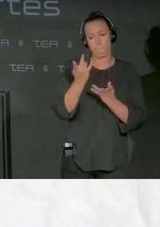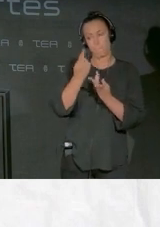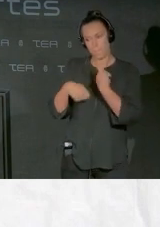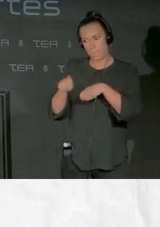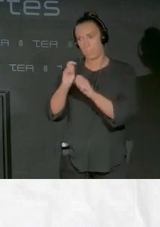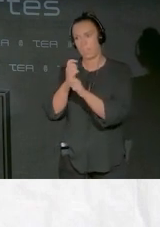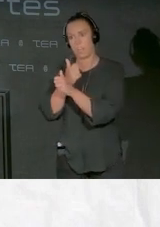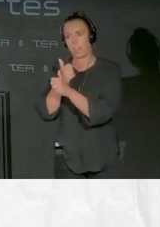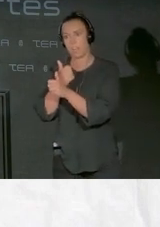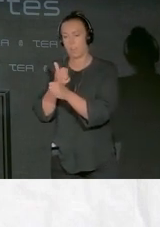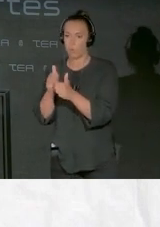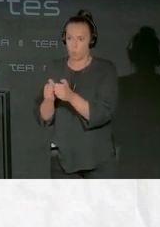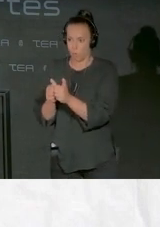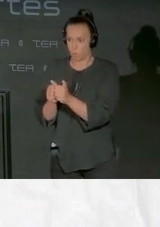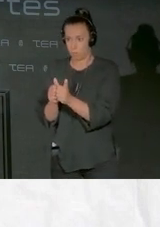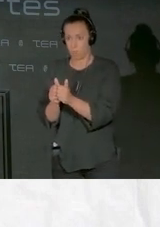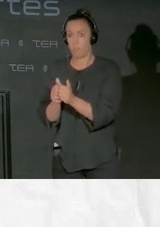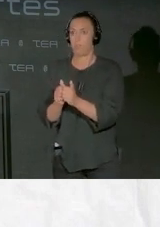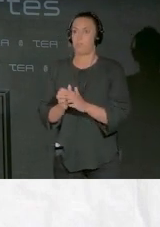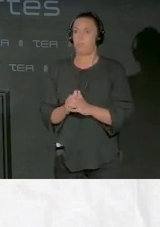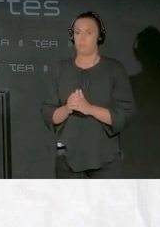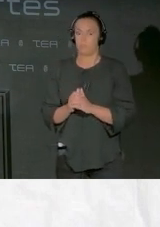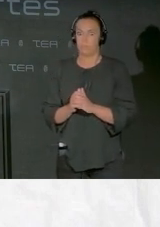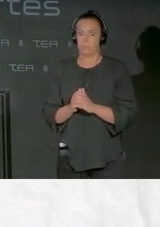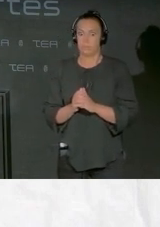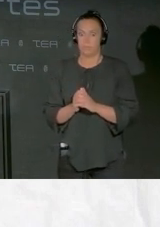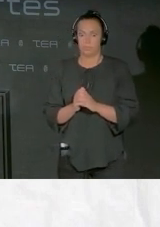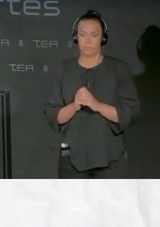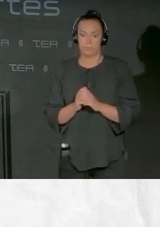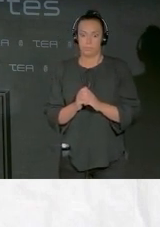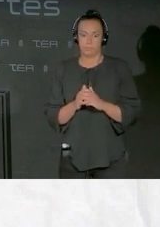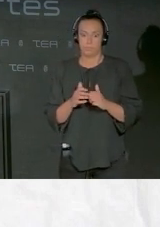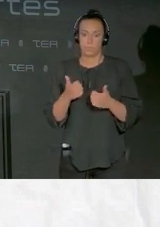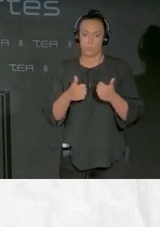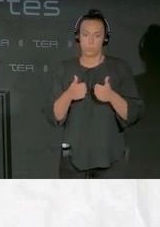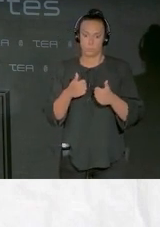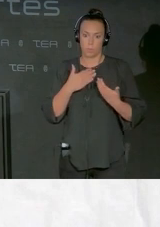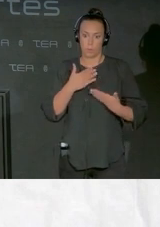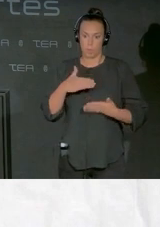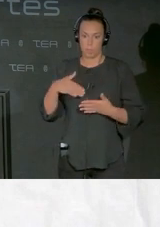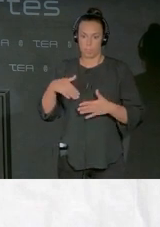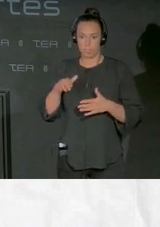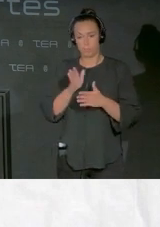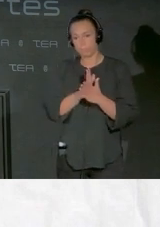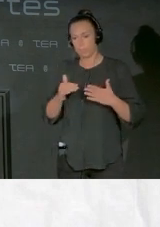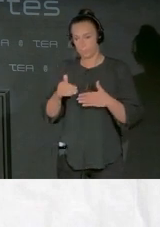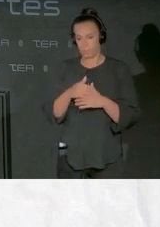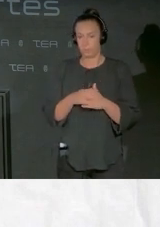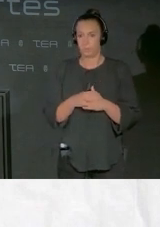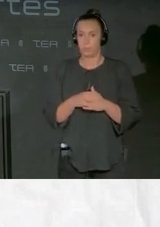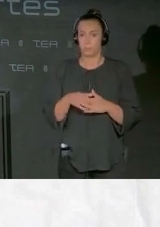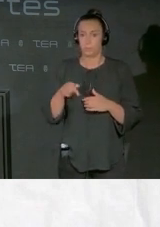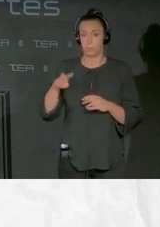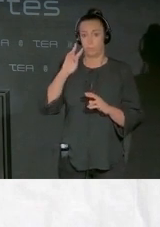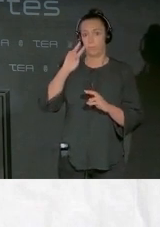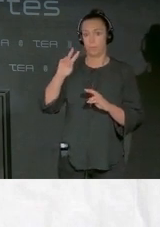And we see a rise of cloud gaming. So the hardware becomes less and less important as